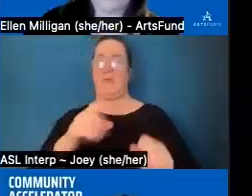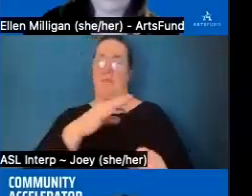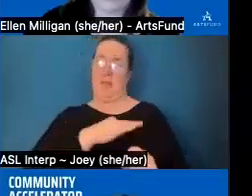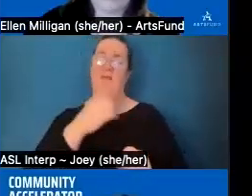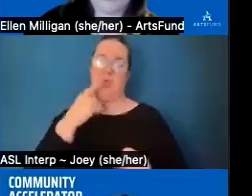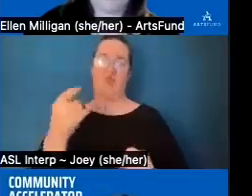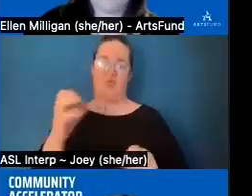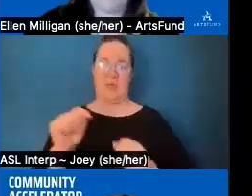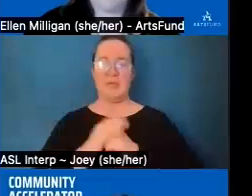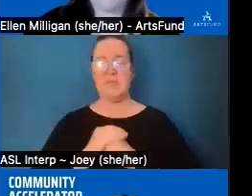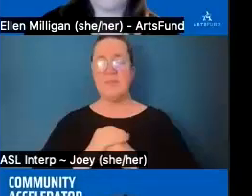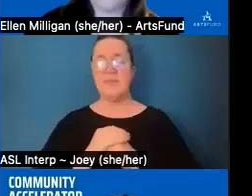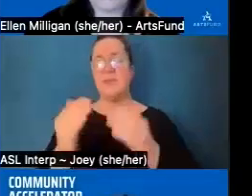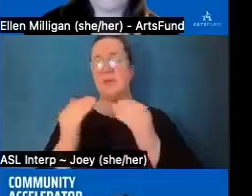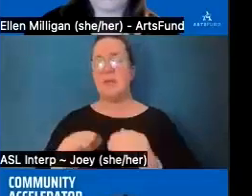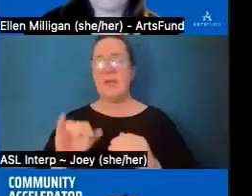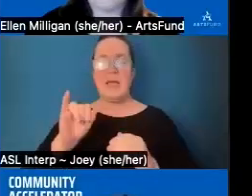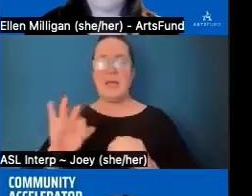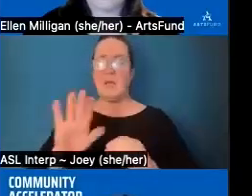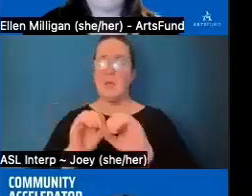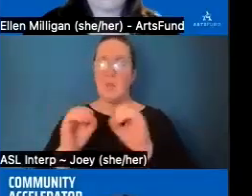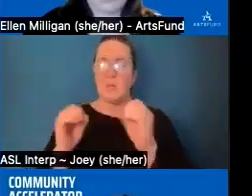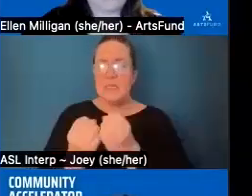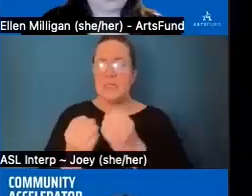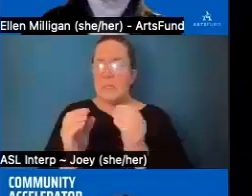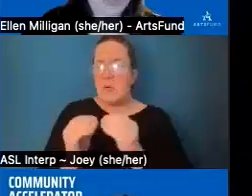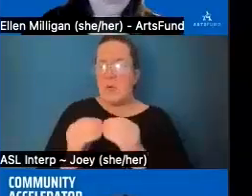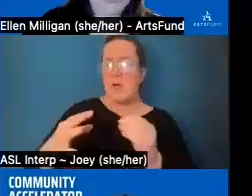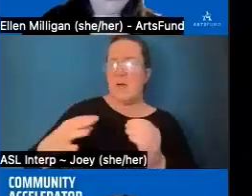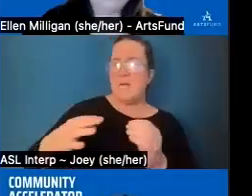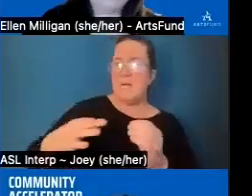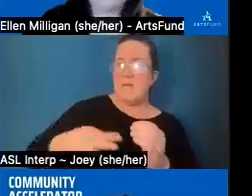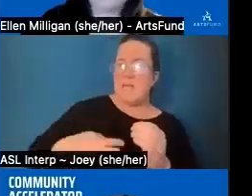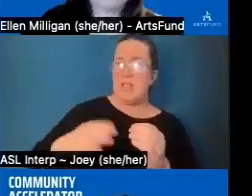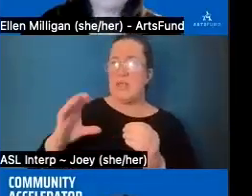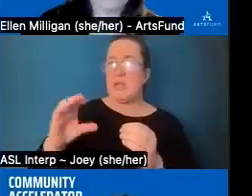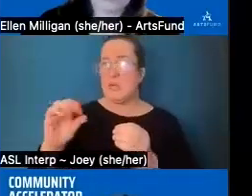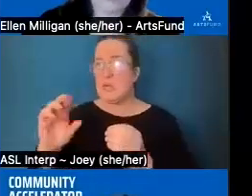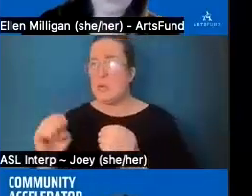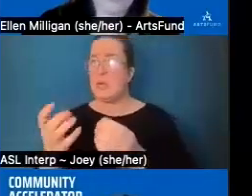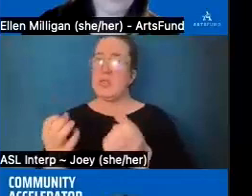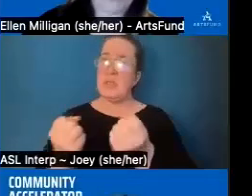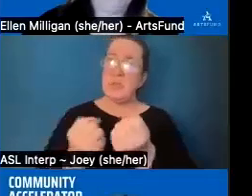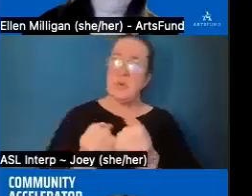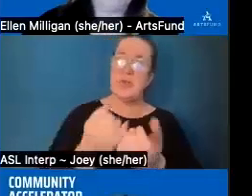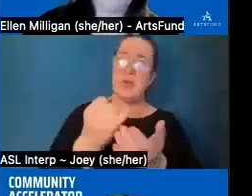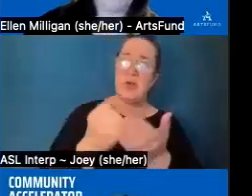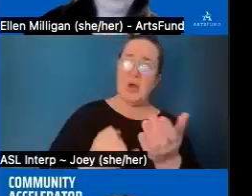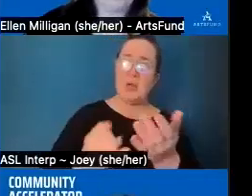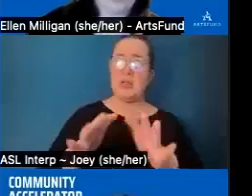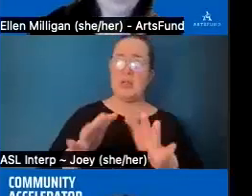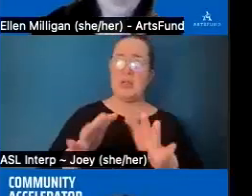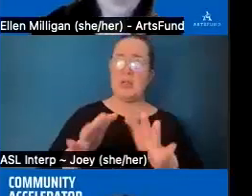volunteer corps, and supporting arts and cultural activities is something you do as well, that's of course enormously valuable work, but it puts